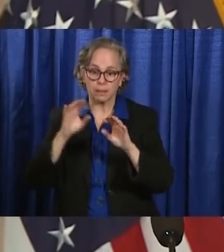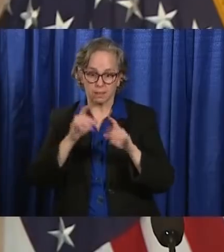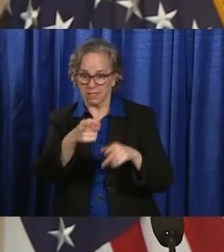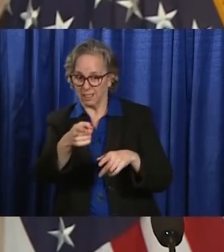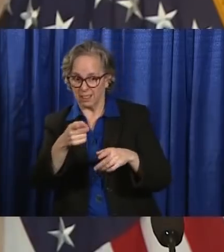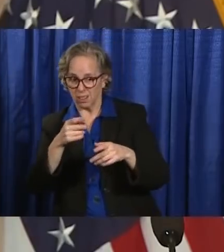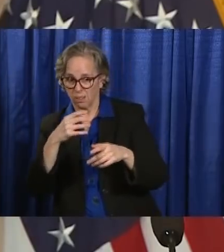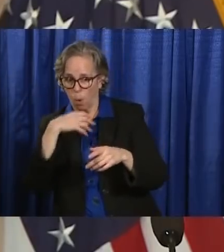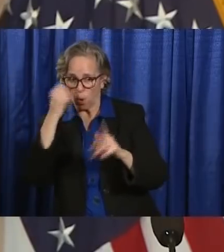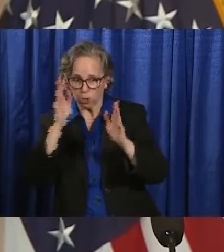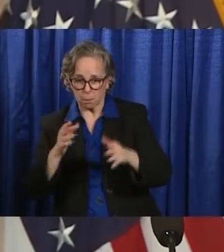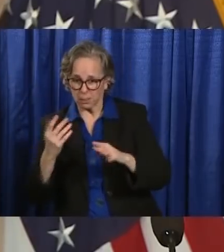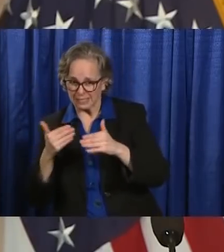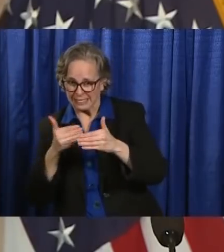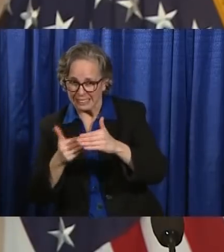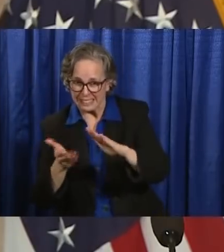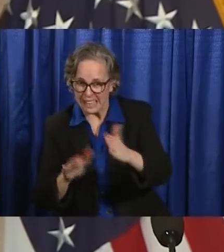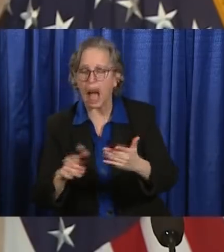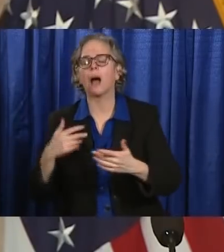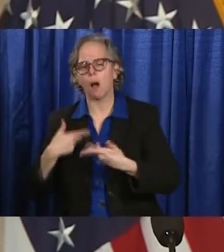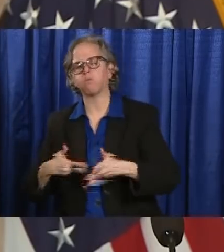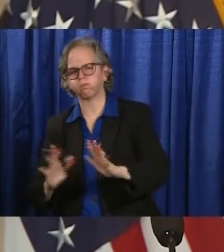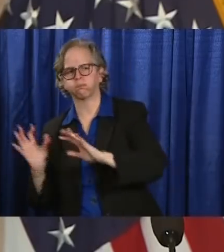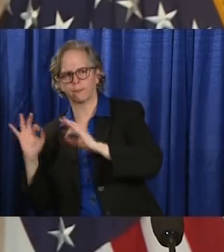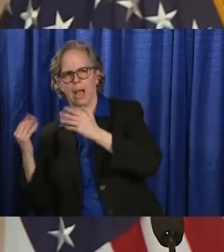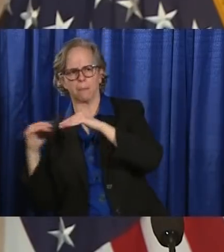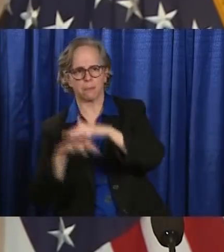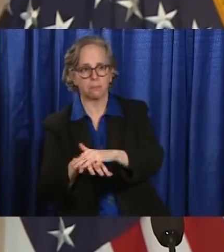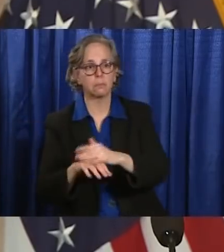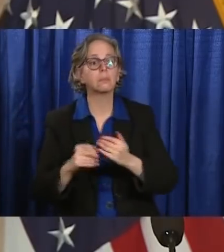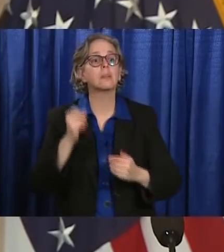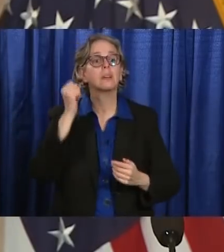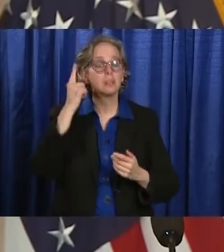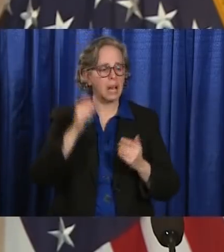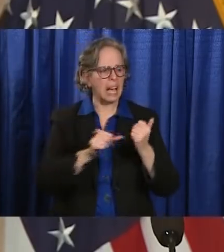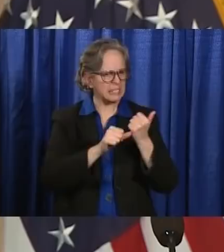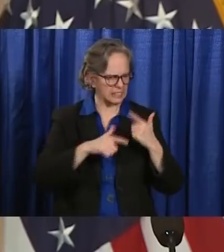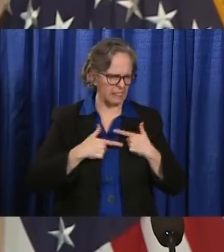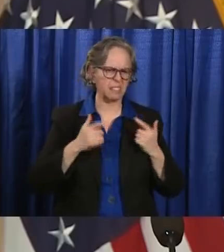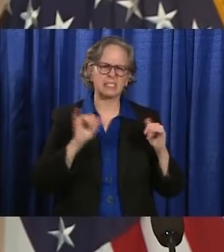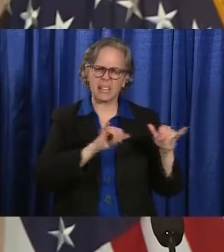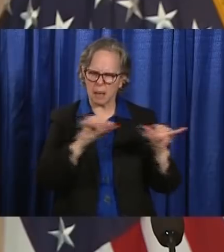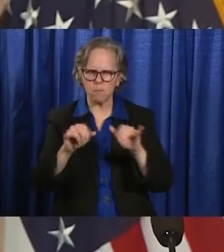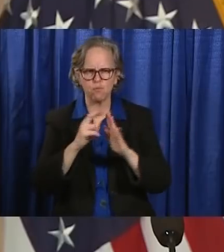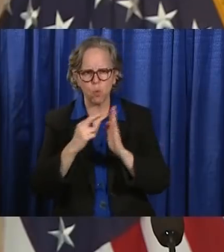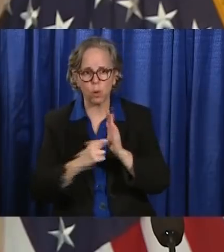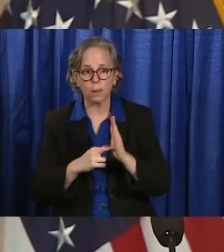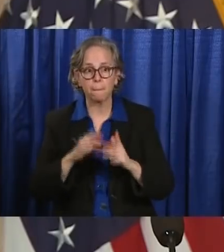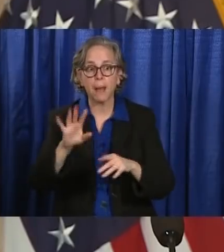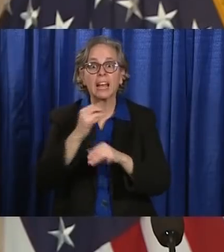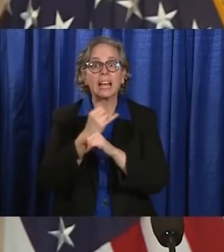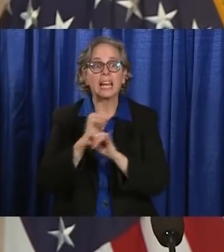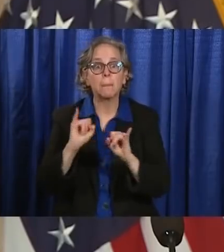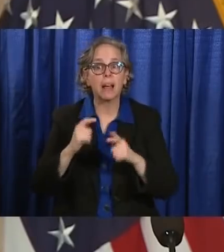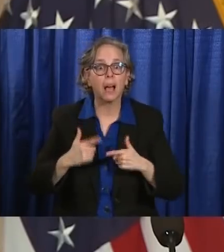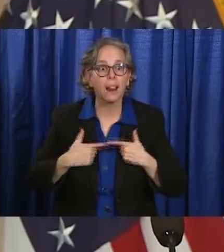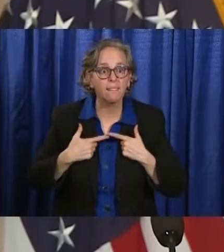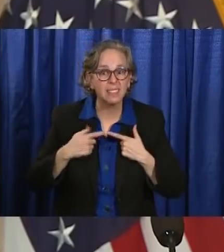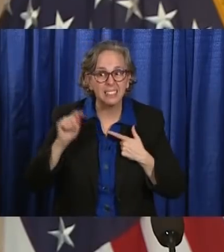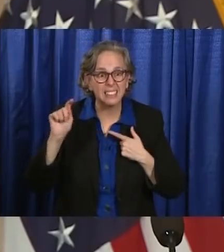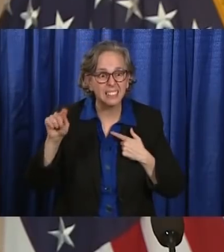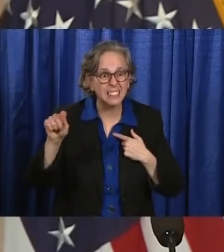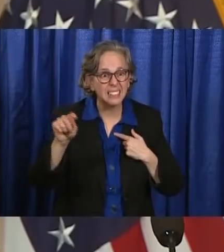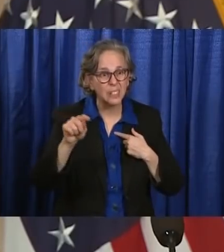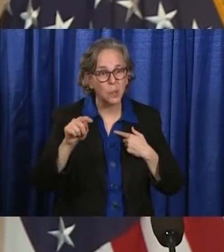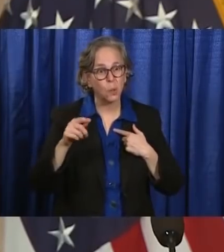for our assisted living. And with our independent living settings, we are certainly encouraging that in those communal entrances and where